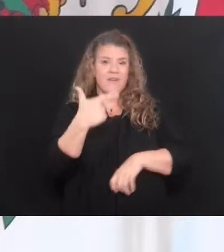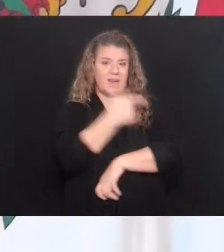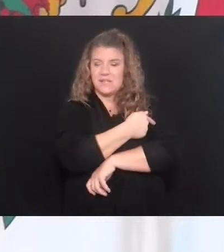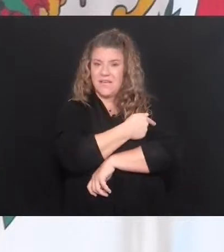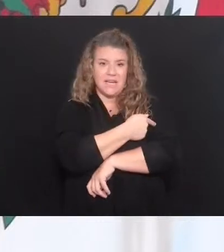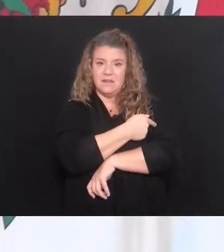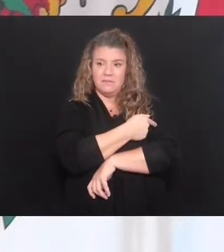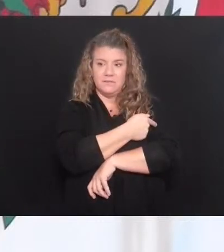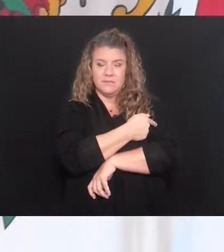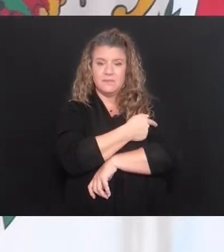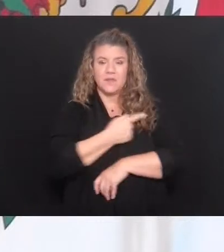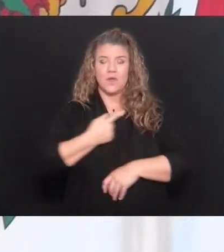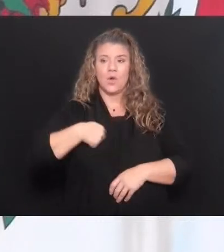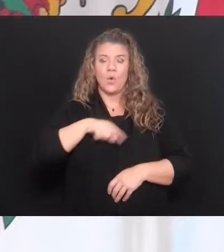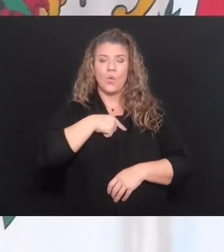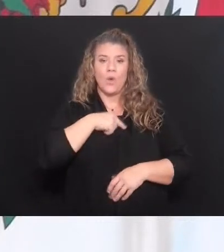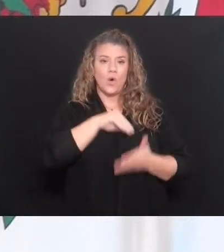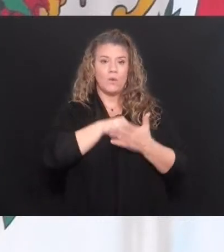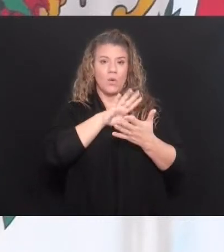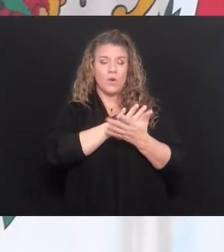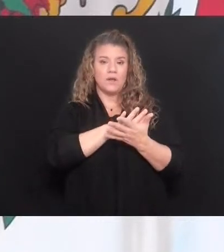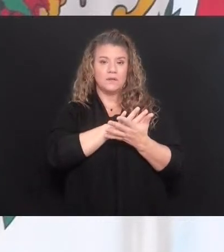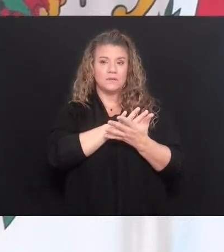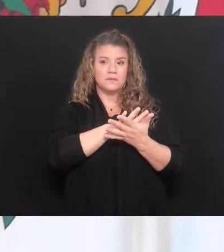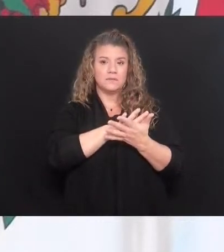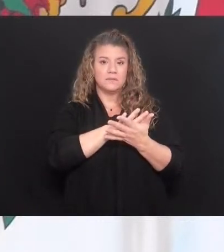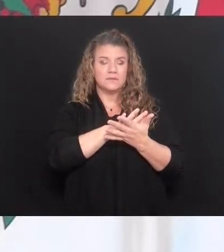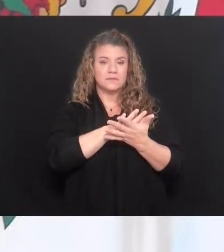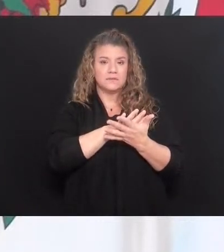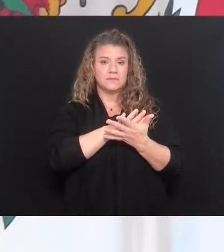unvaccinated, we're recording that